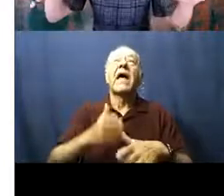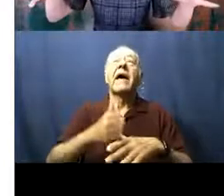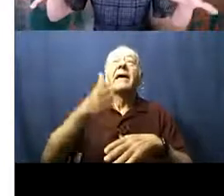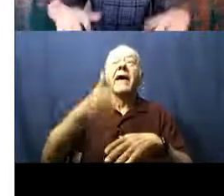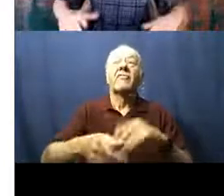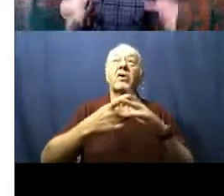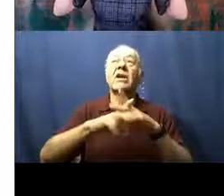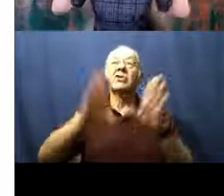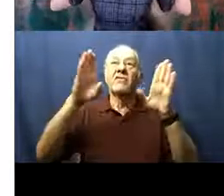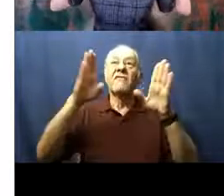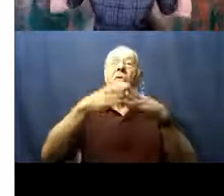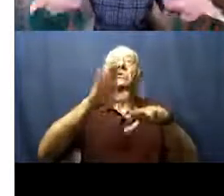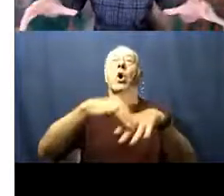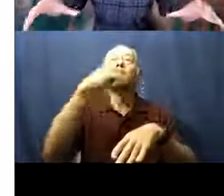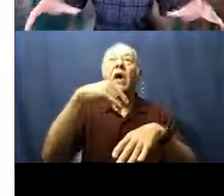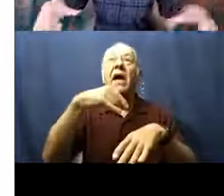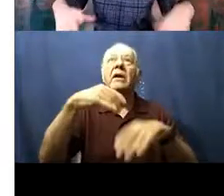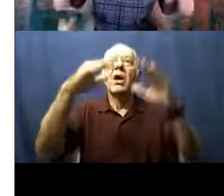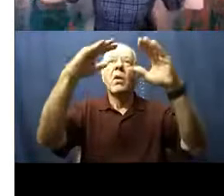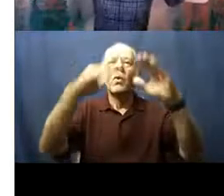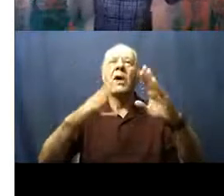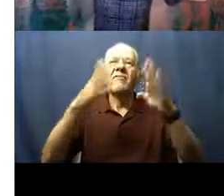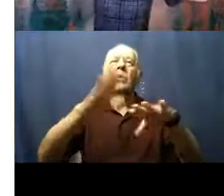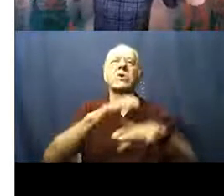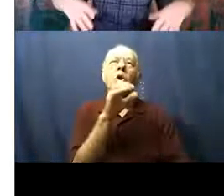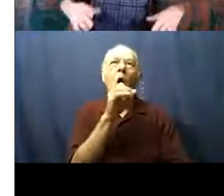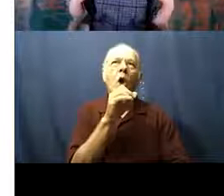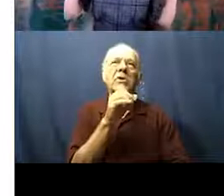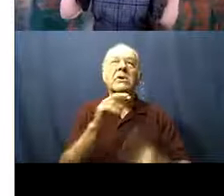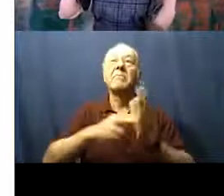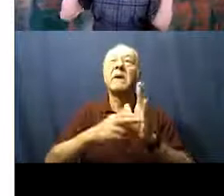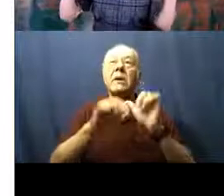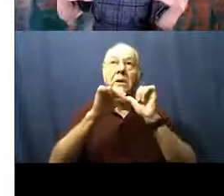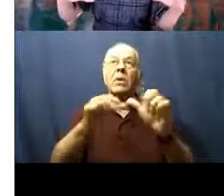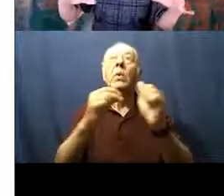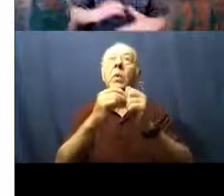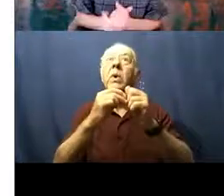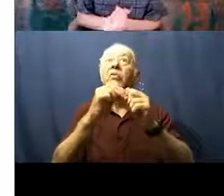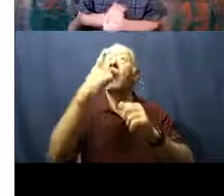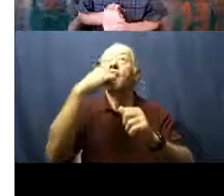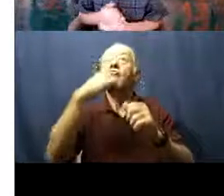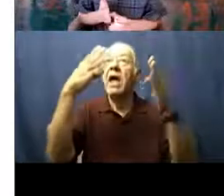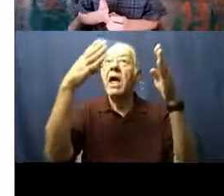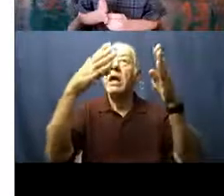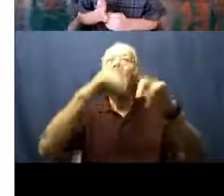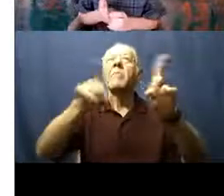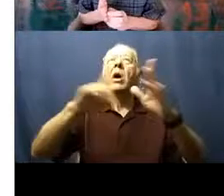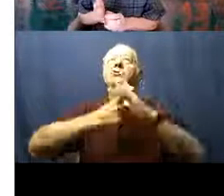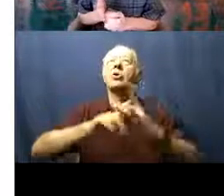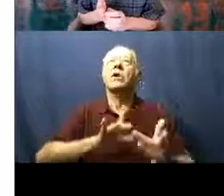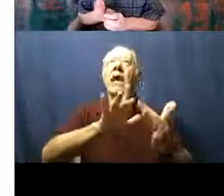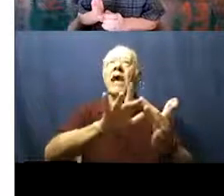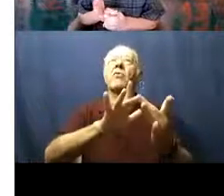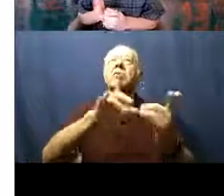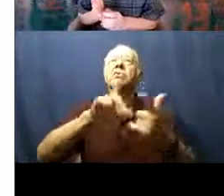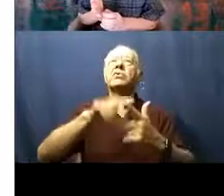initial focus on RED, we also focused on orange. So continuing to work with our RED group, but then also beginning outreach to the orange group, which